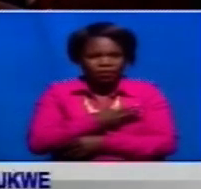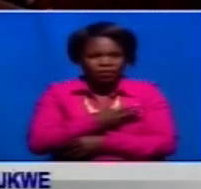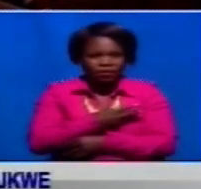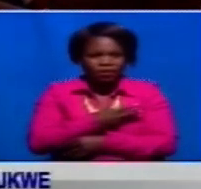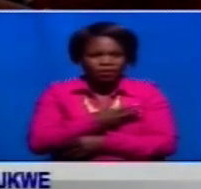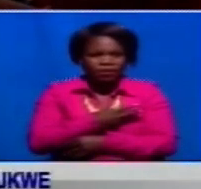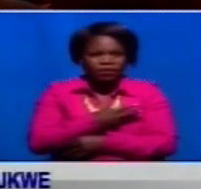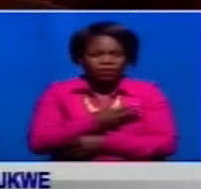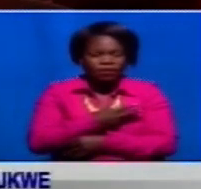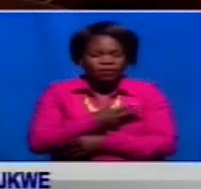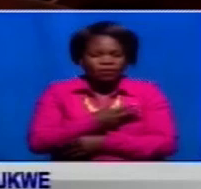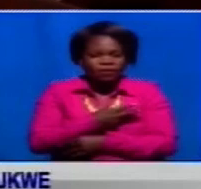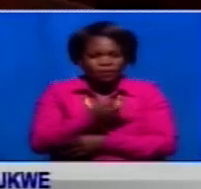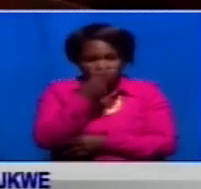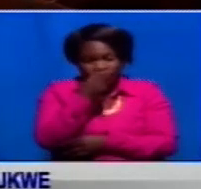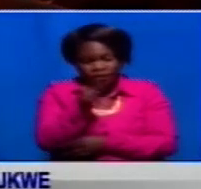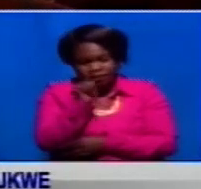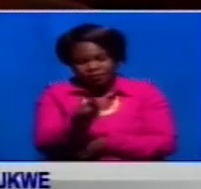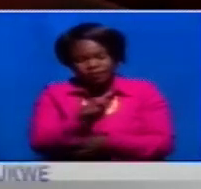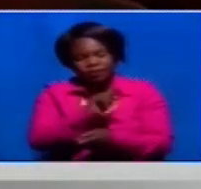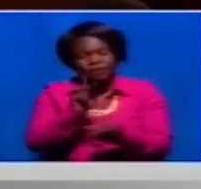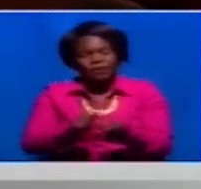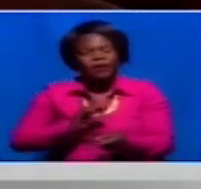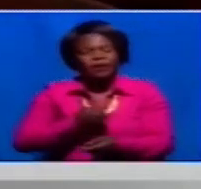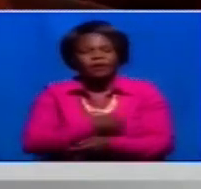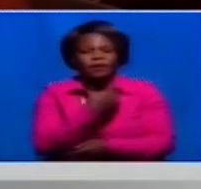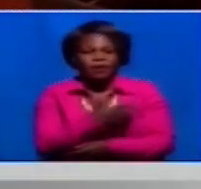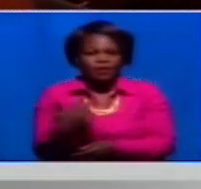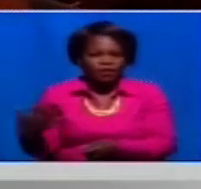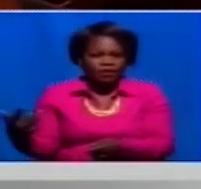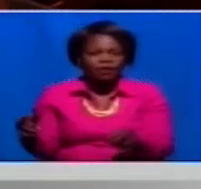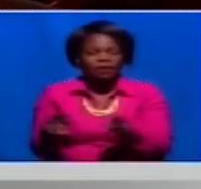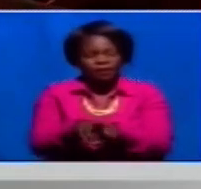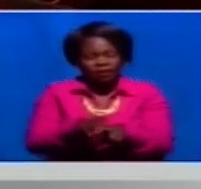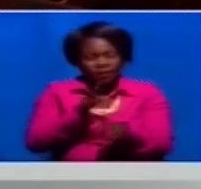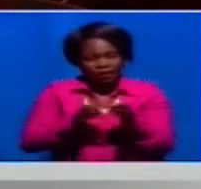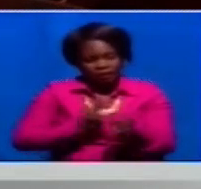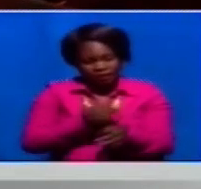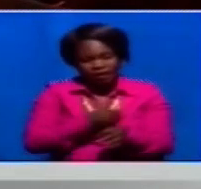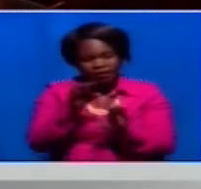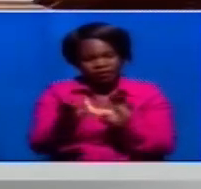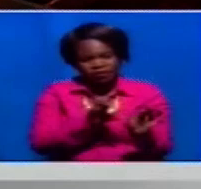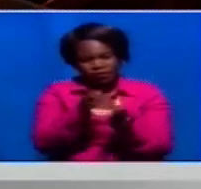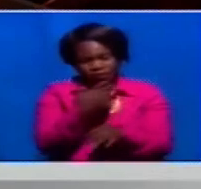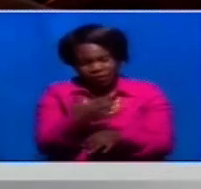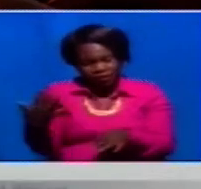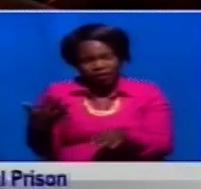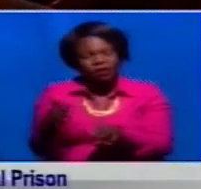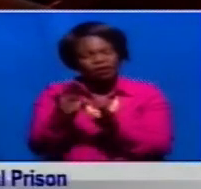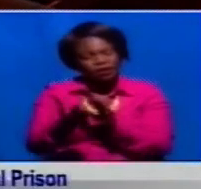reciprocate as our thing. And if also we do a good thing down south, I'm